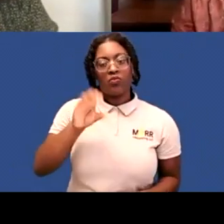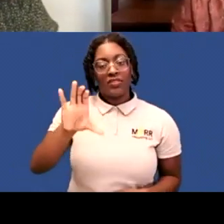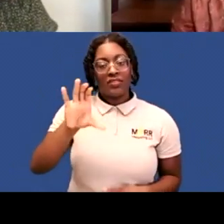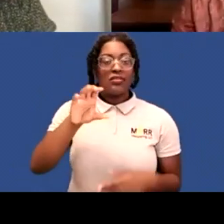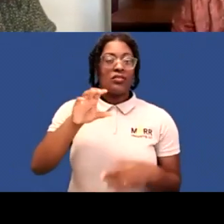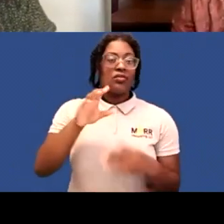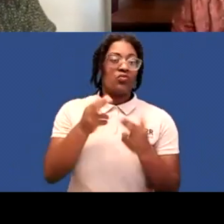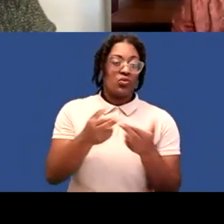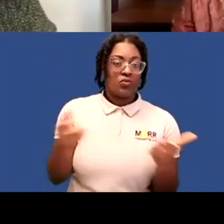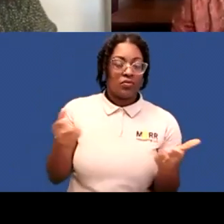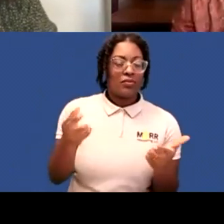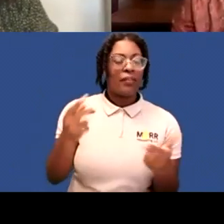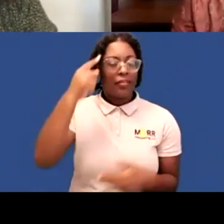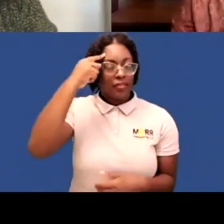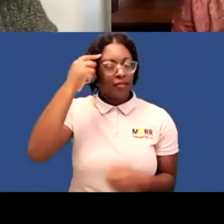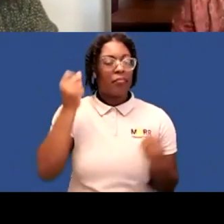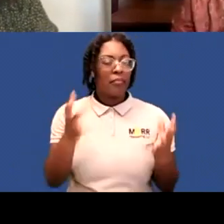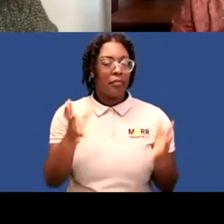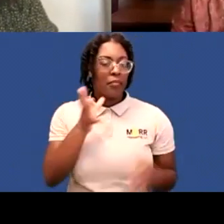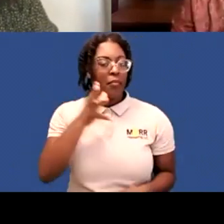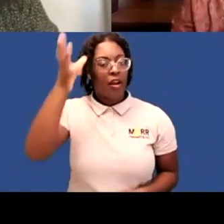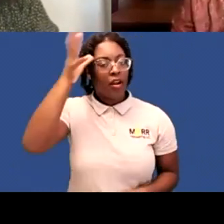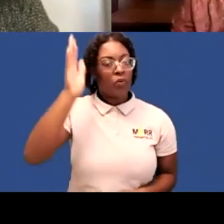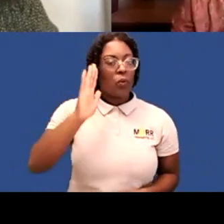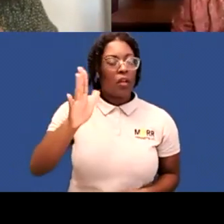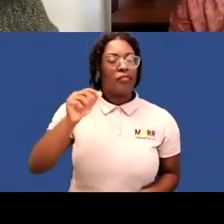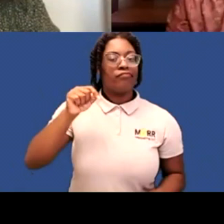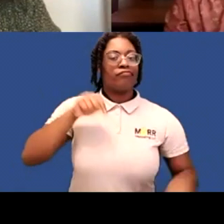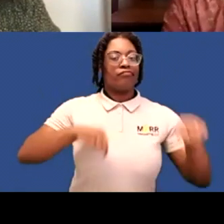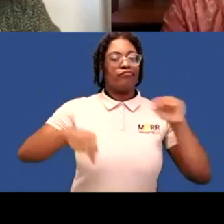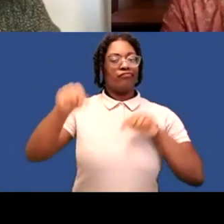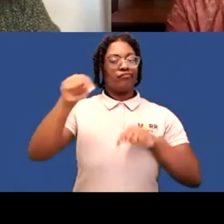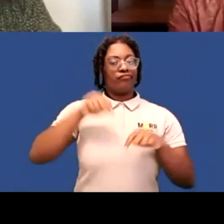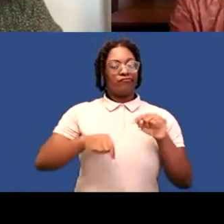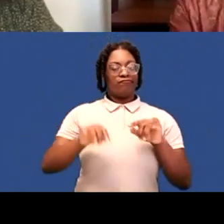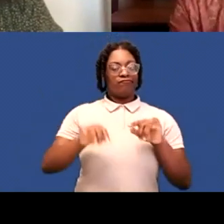Thank you for that really tangible advice. I can see so